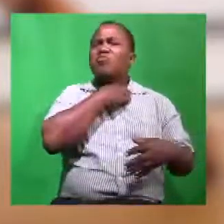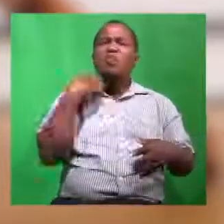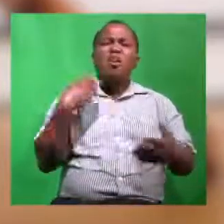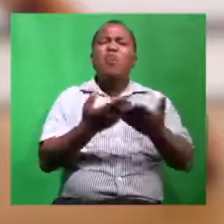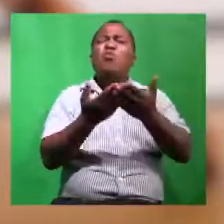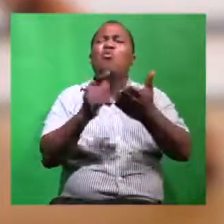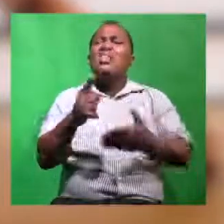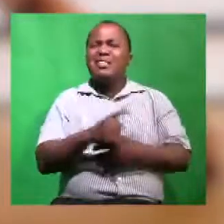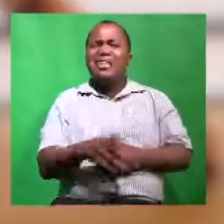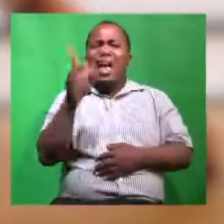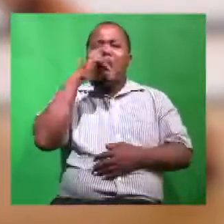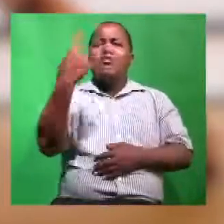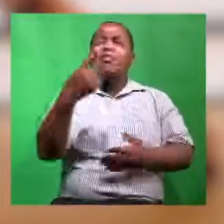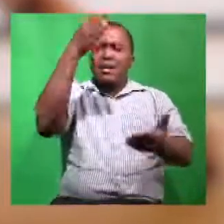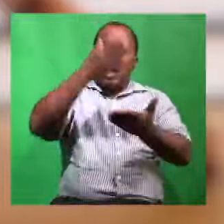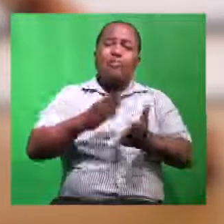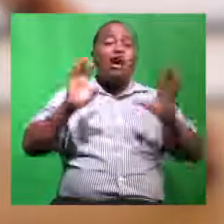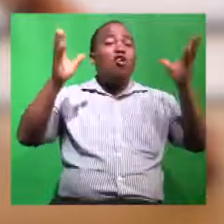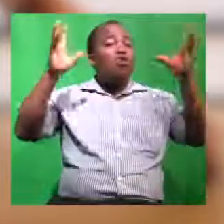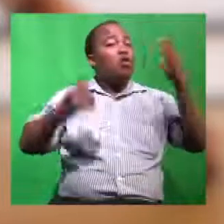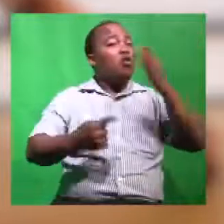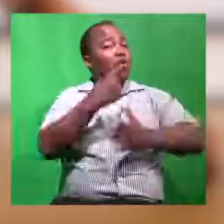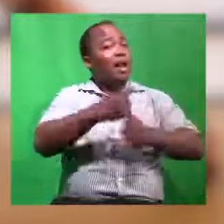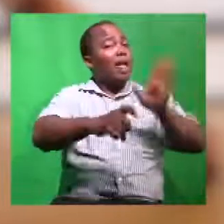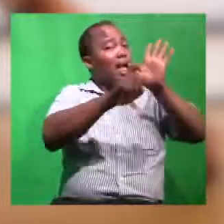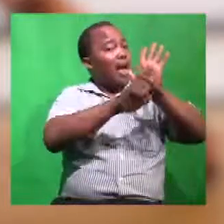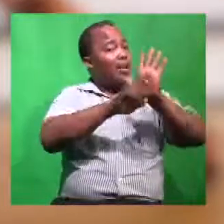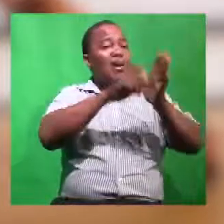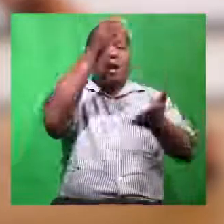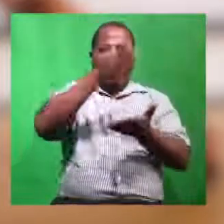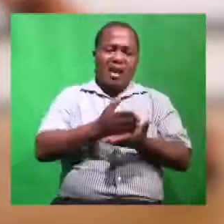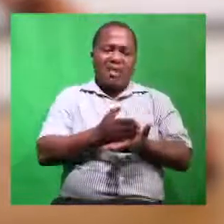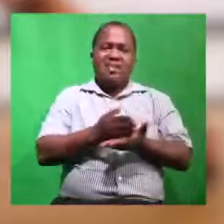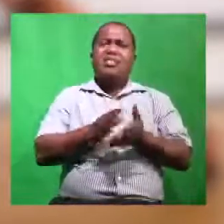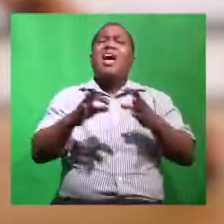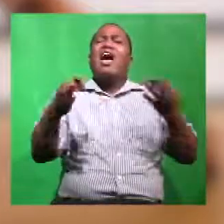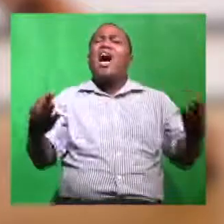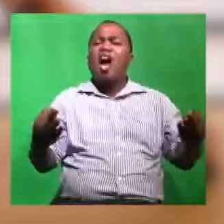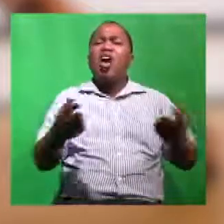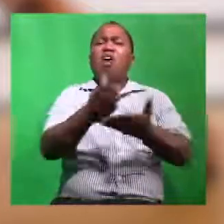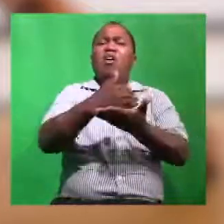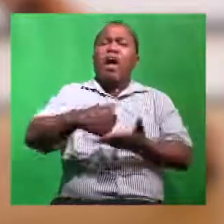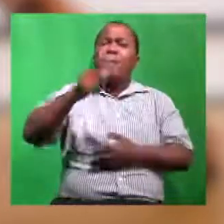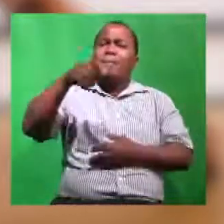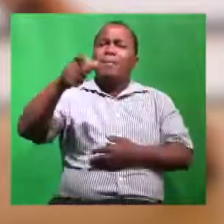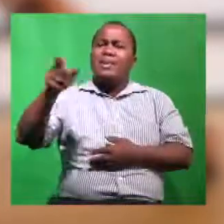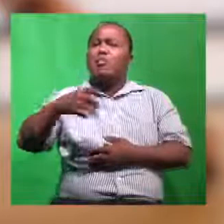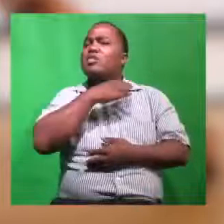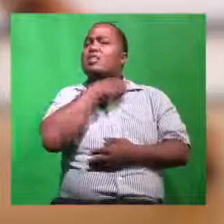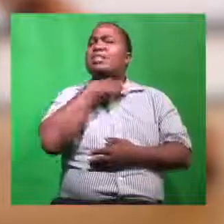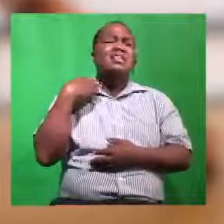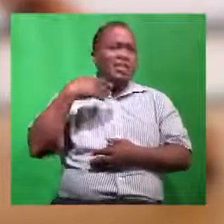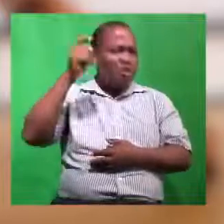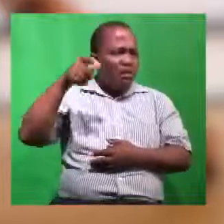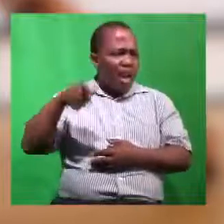him? Everyone has the right to live according to our constitution, according to our right. So how some people engage in those killing those